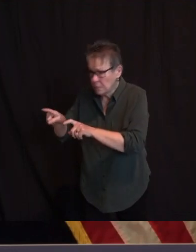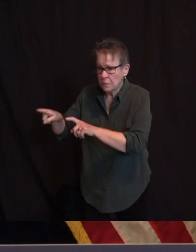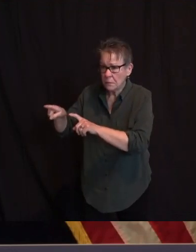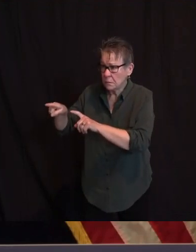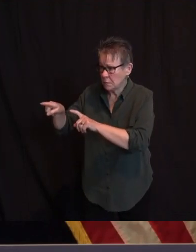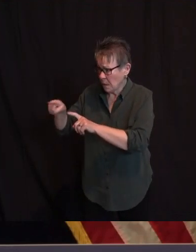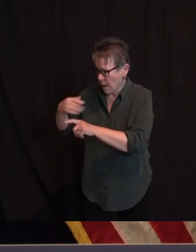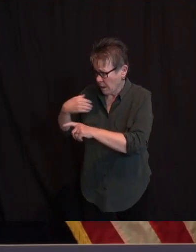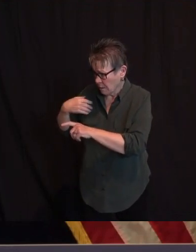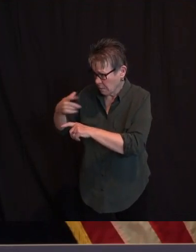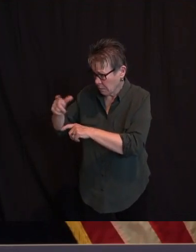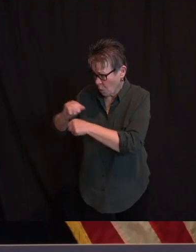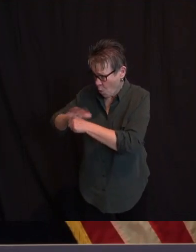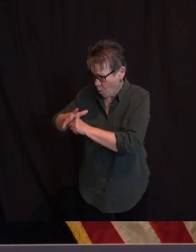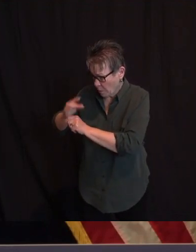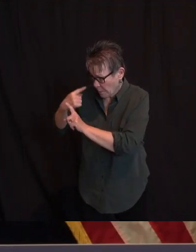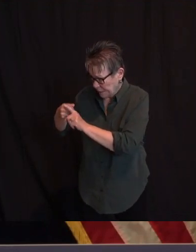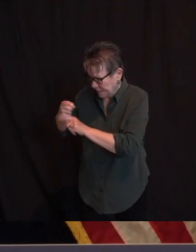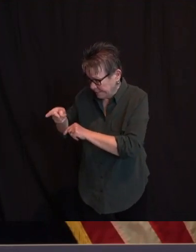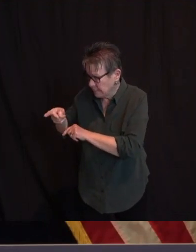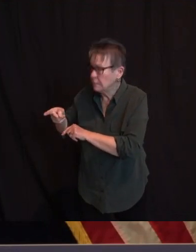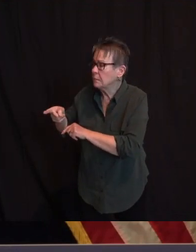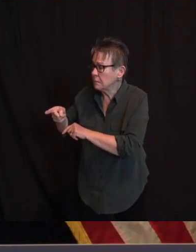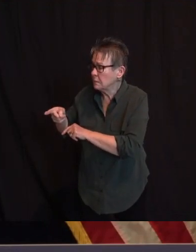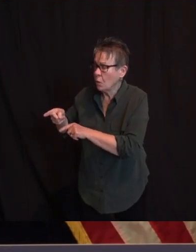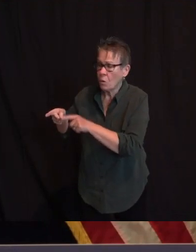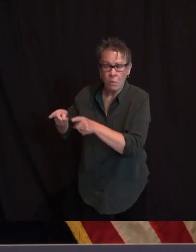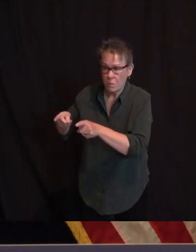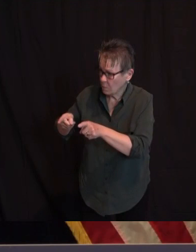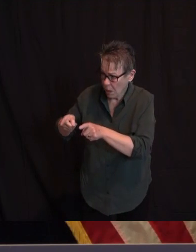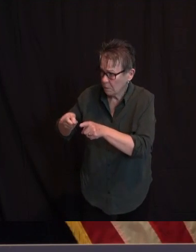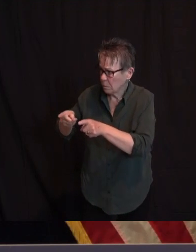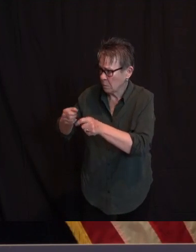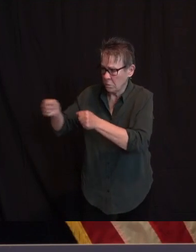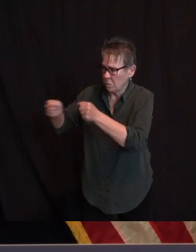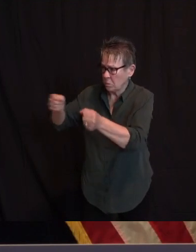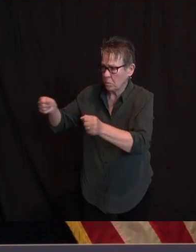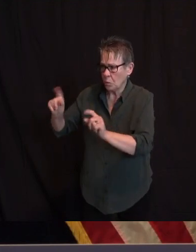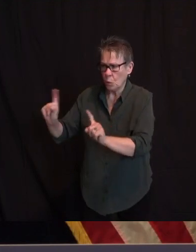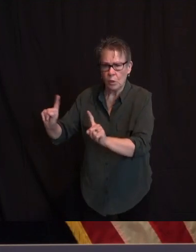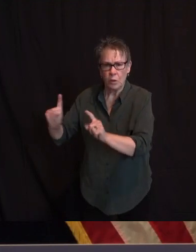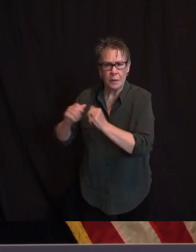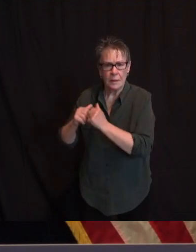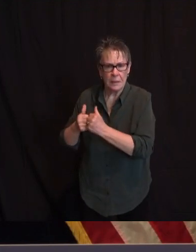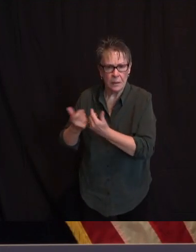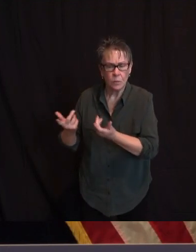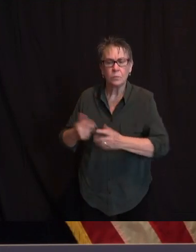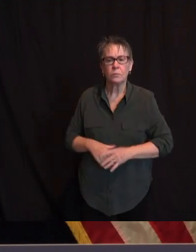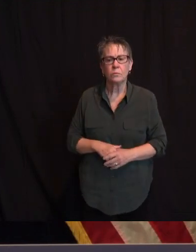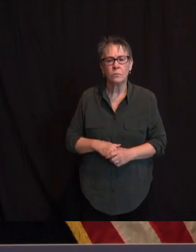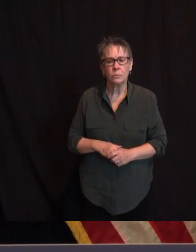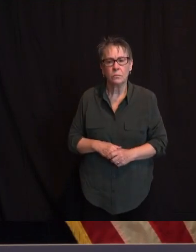here again, unless you hear otherwise. Mahan will be here at 1 o'clock tomorrow, and that may be impacted by the